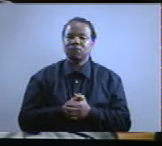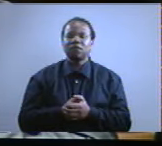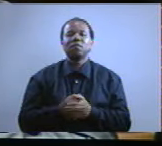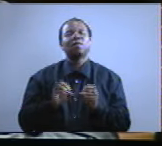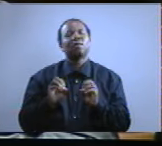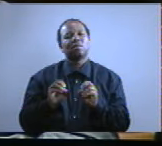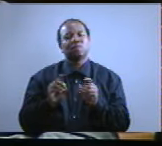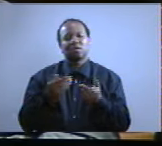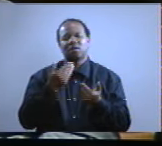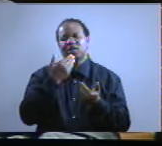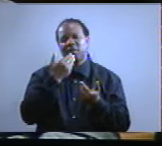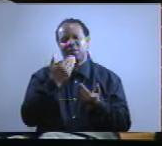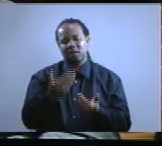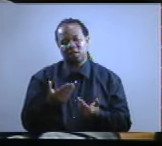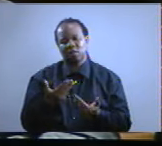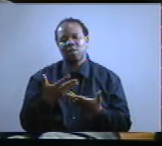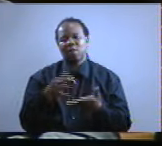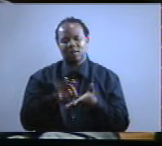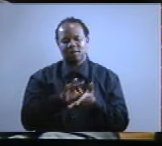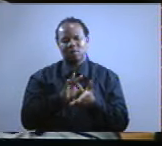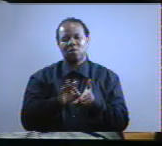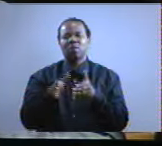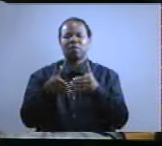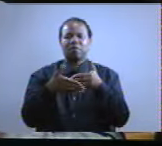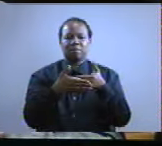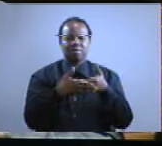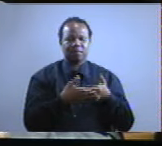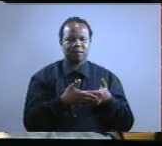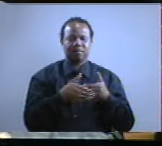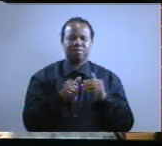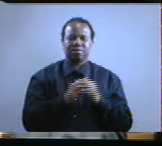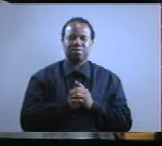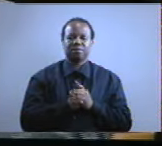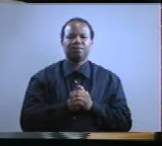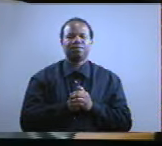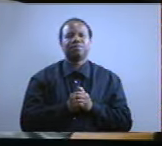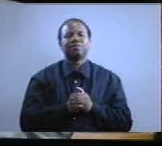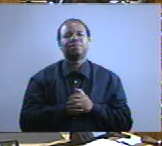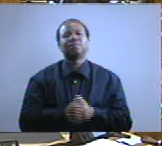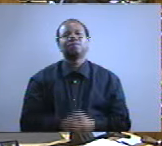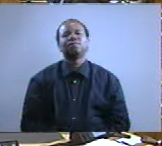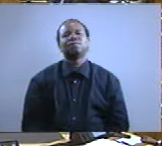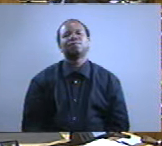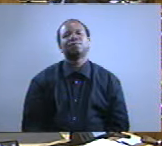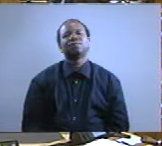Thank you. The voting session is now closed.